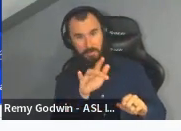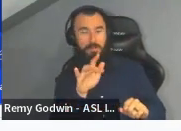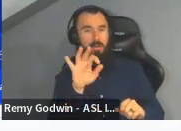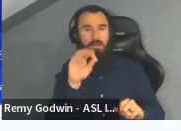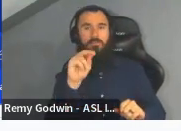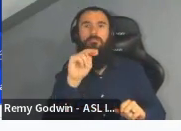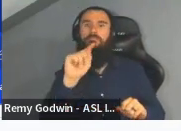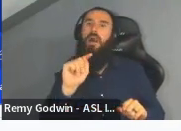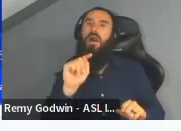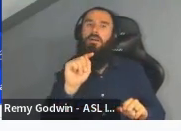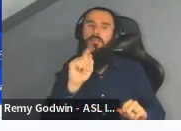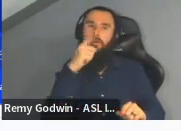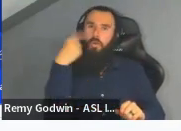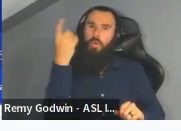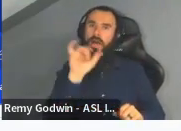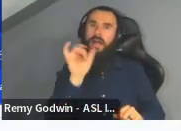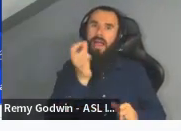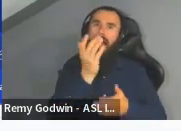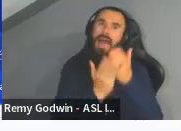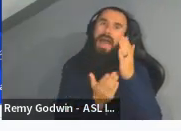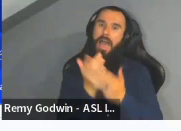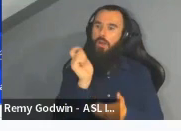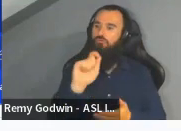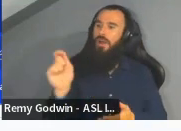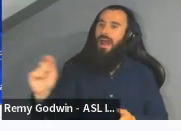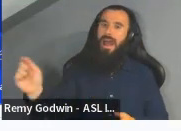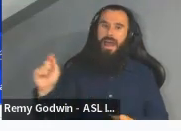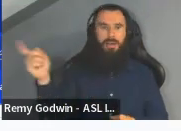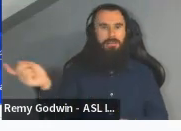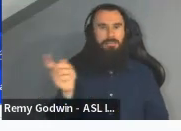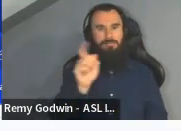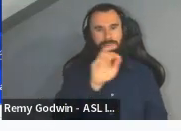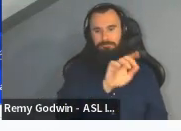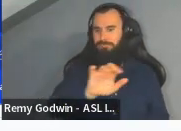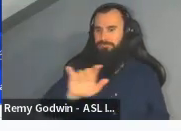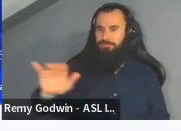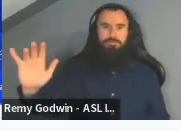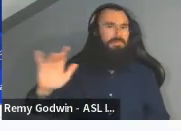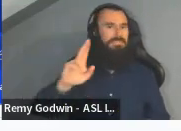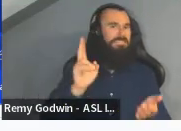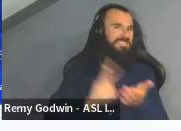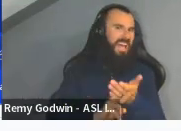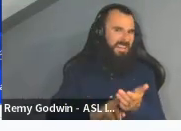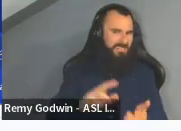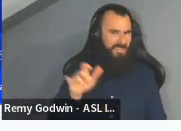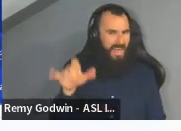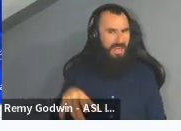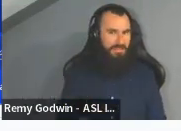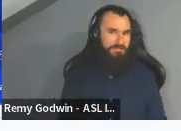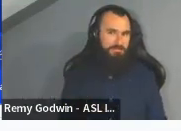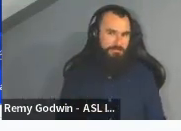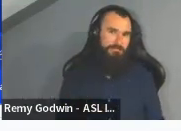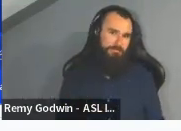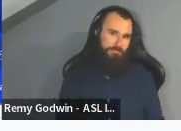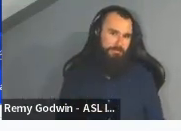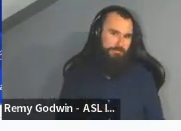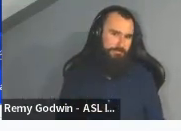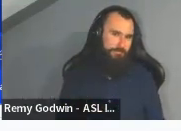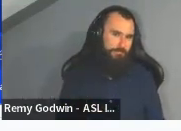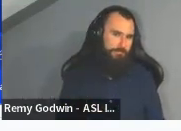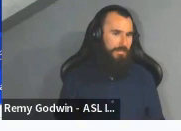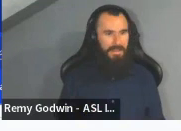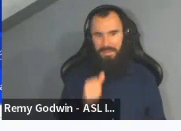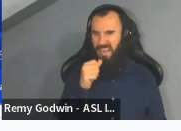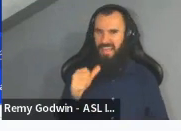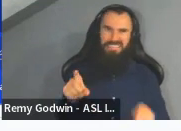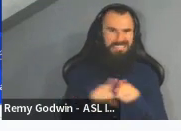that is like a handwritten font and sign it like that. Not in the